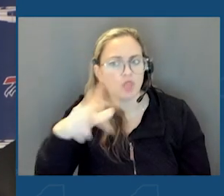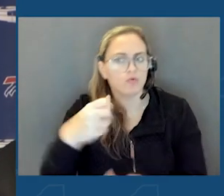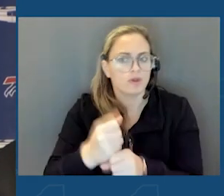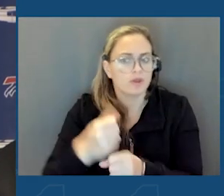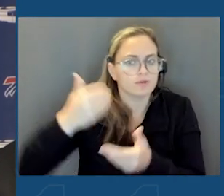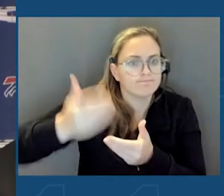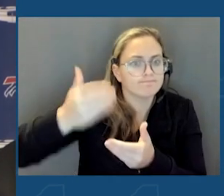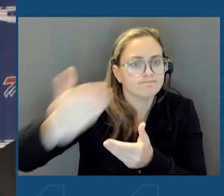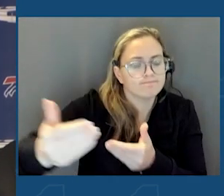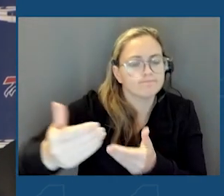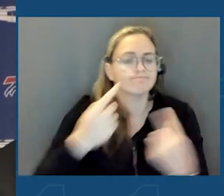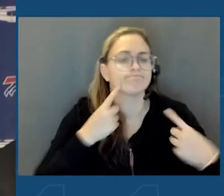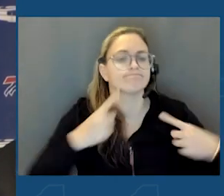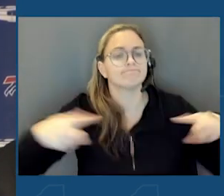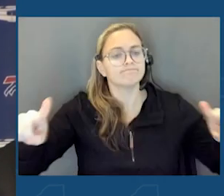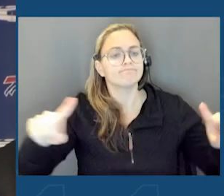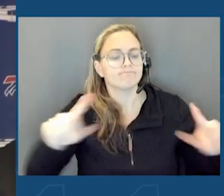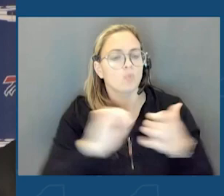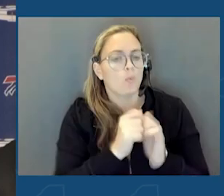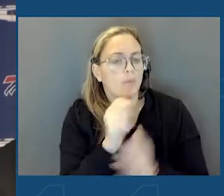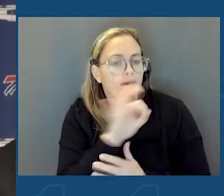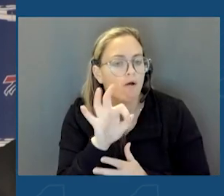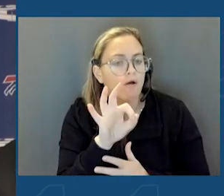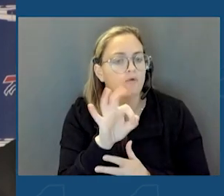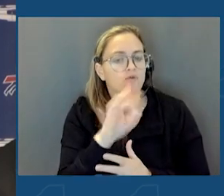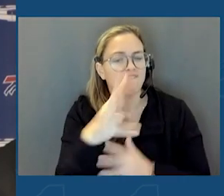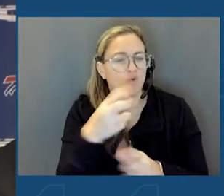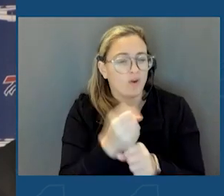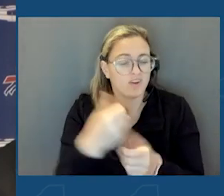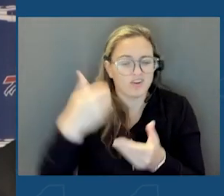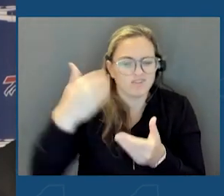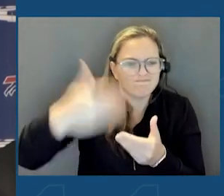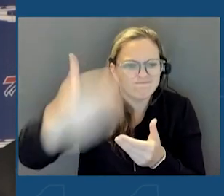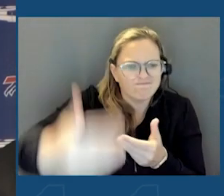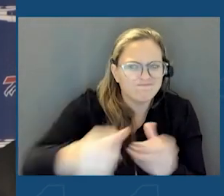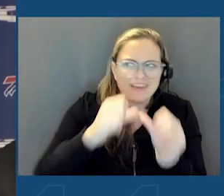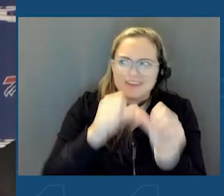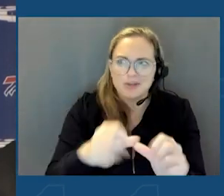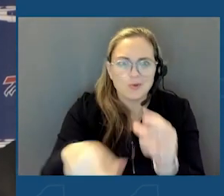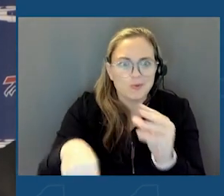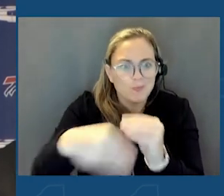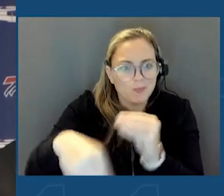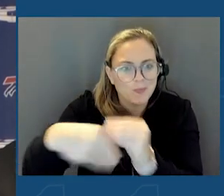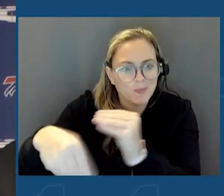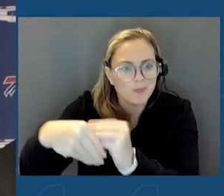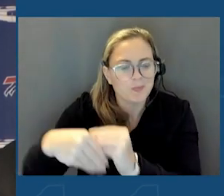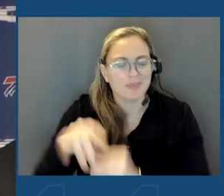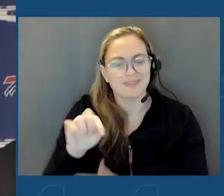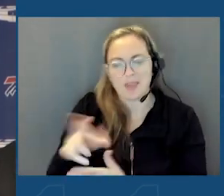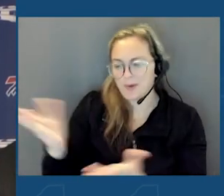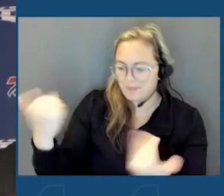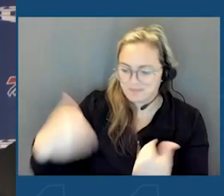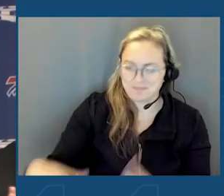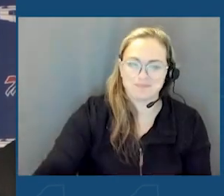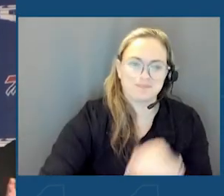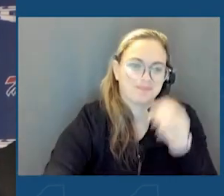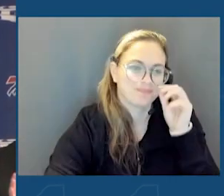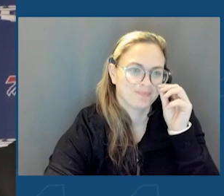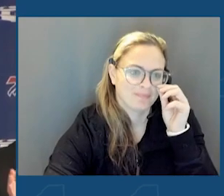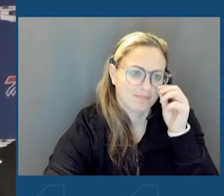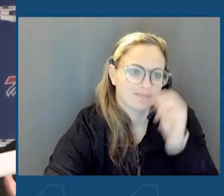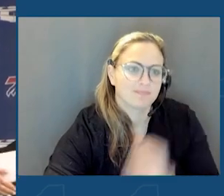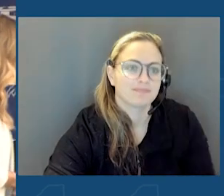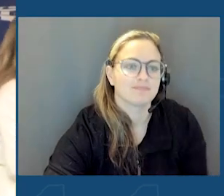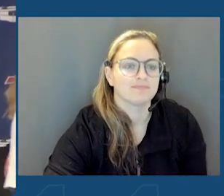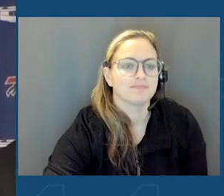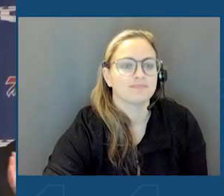to the playoffs in 4 straight seasons. And I think you can just keep on adding to that. Terry, come on up.